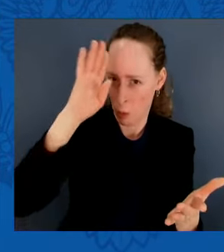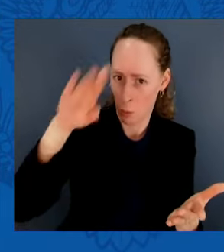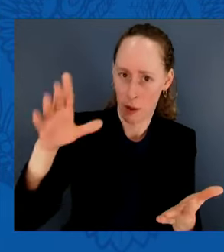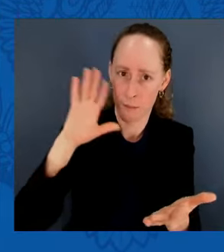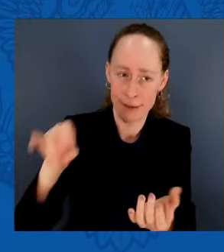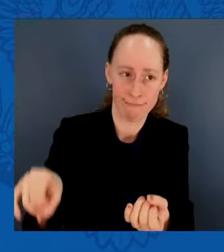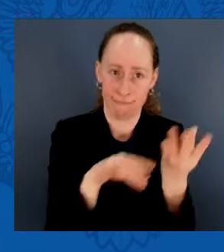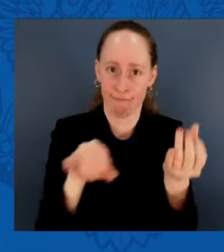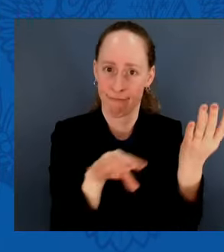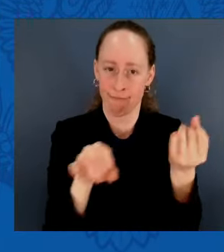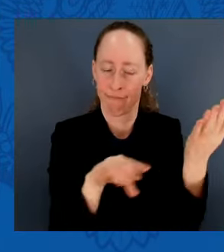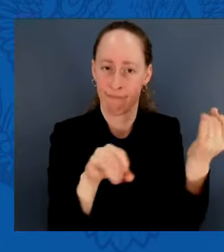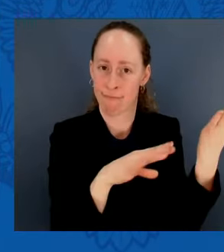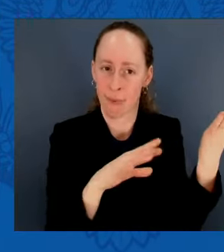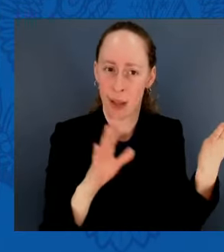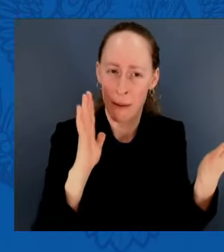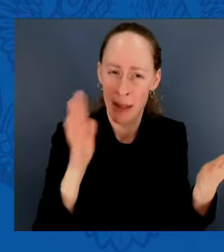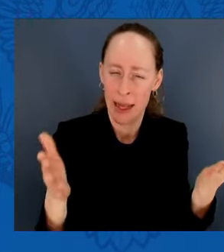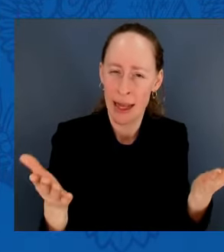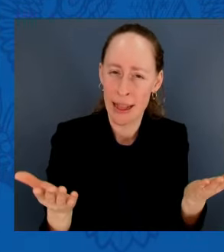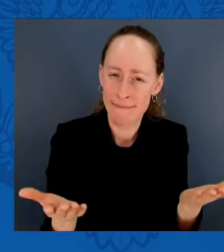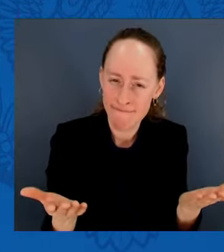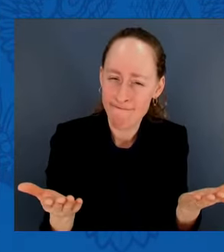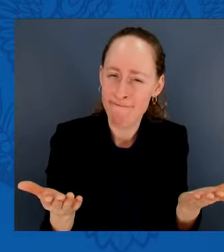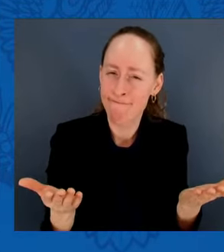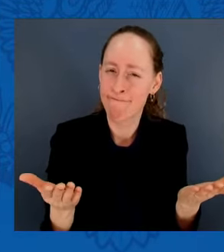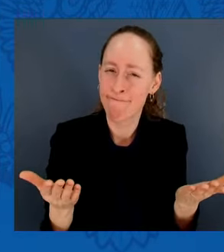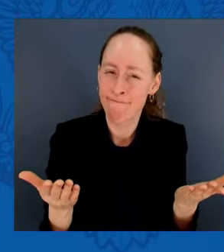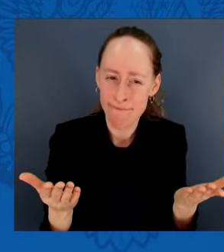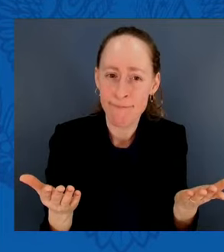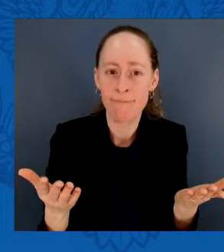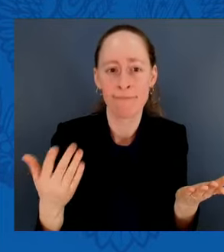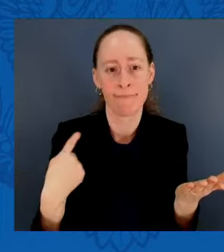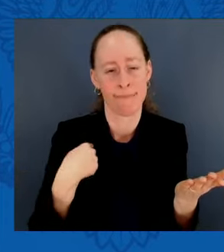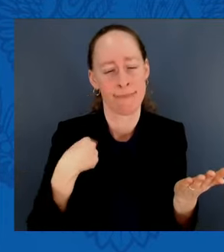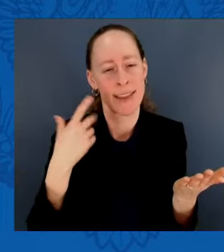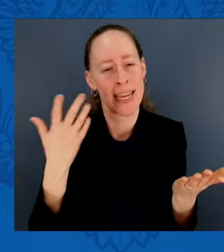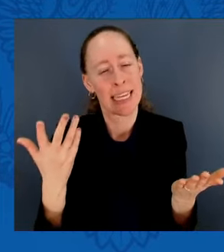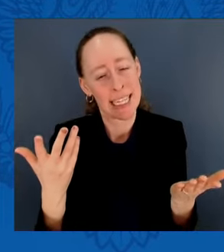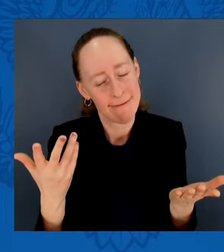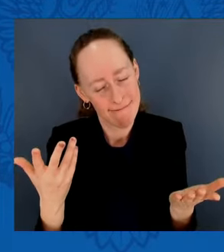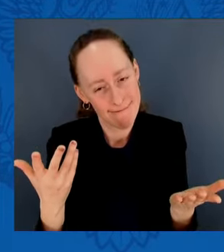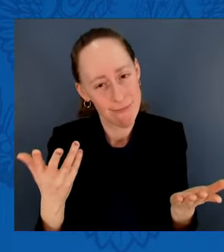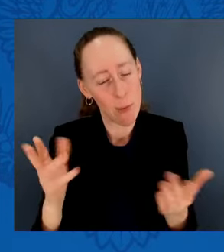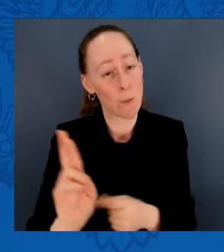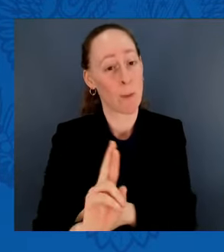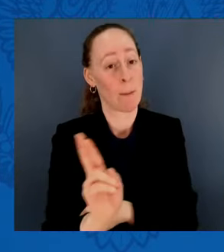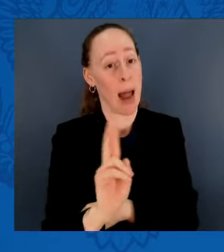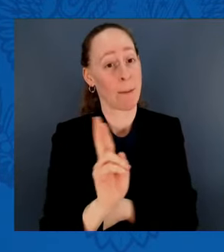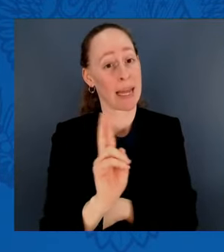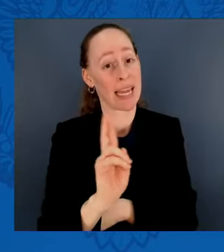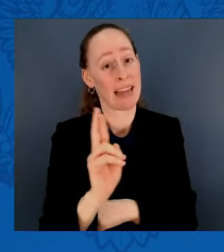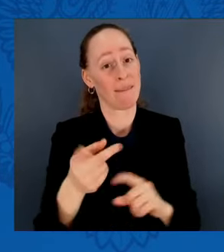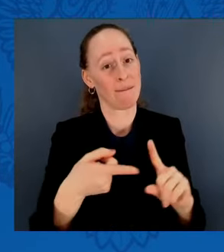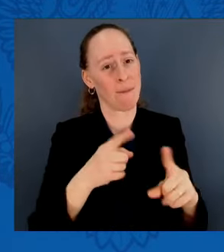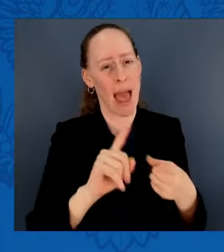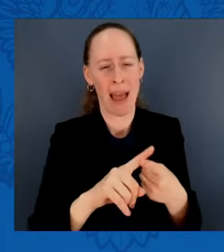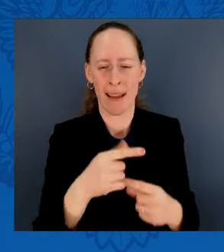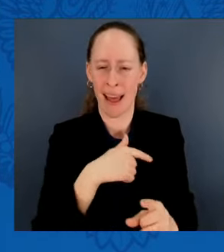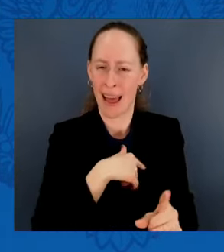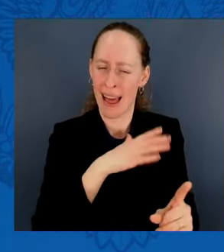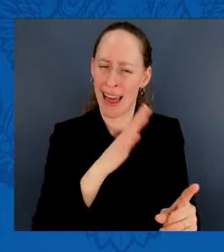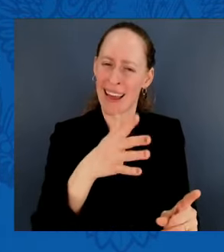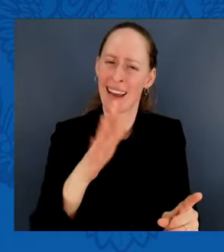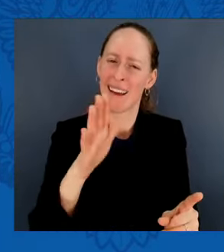I would respectfully suggest my Republican friends owe it to the American people, get this bill done. We need to act